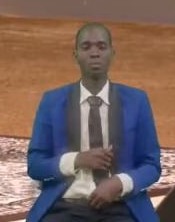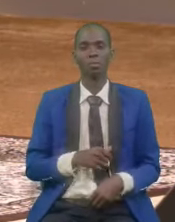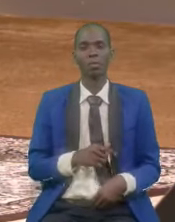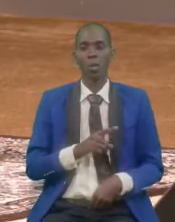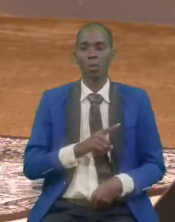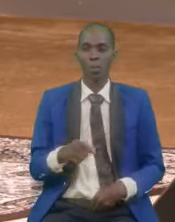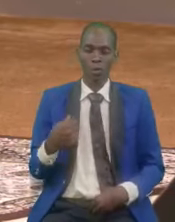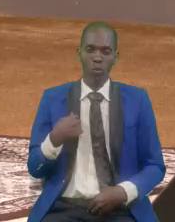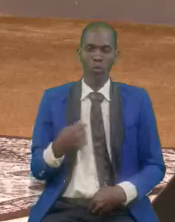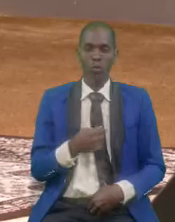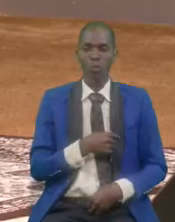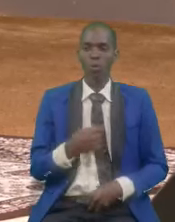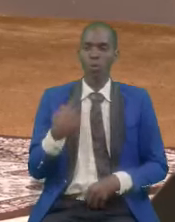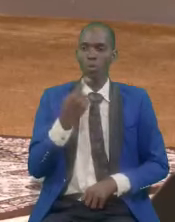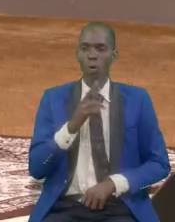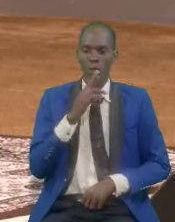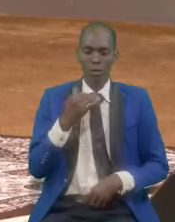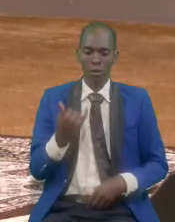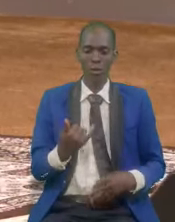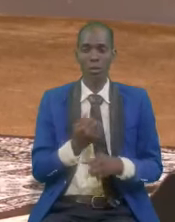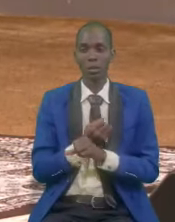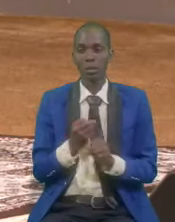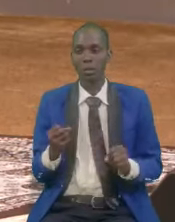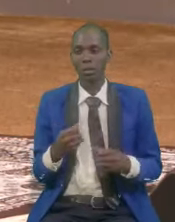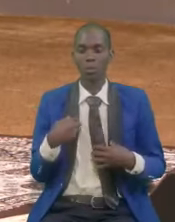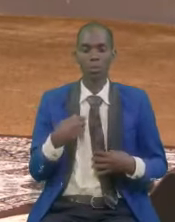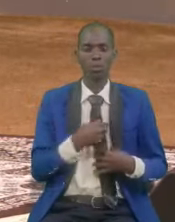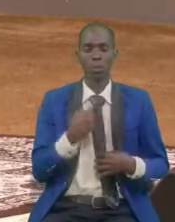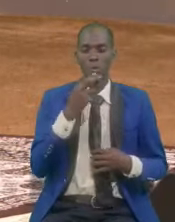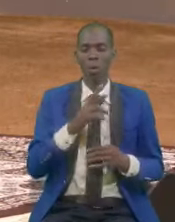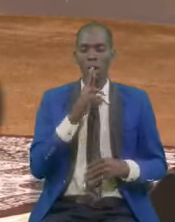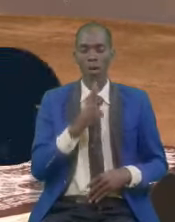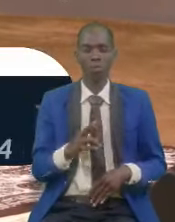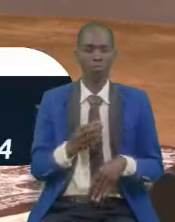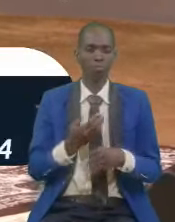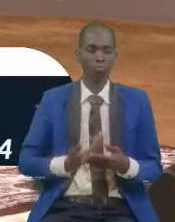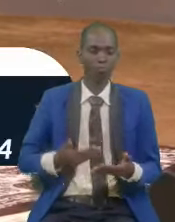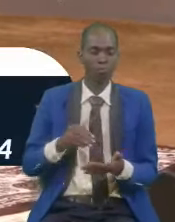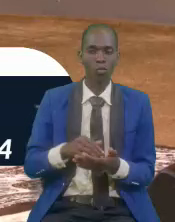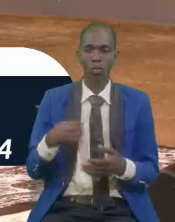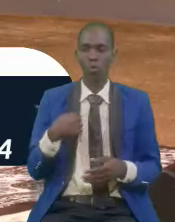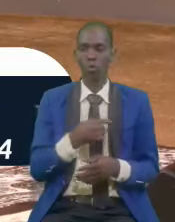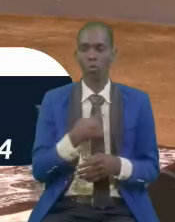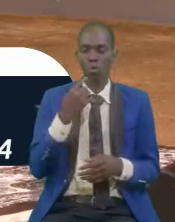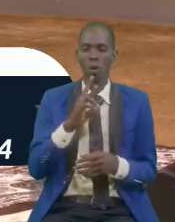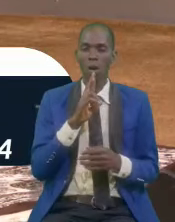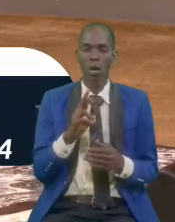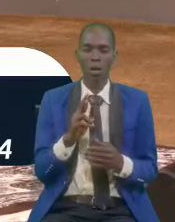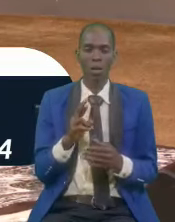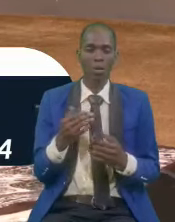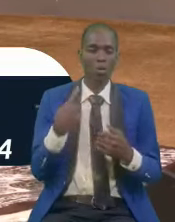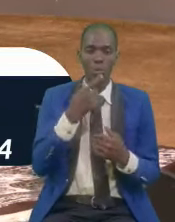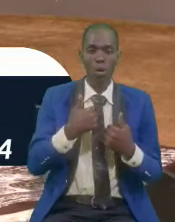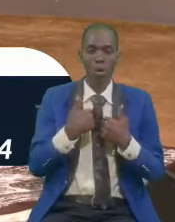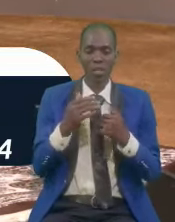we who are saved, we who are born again, we who have received that gift of